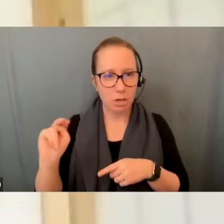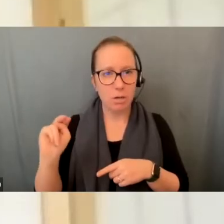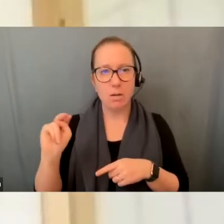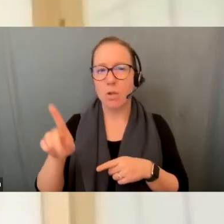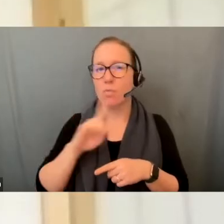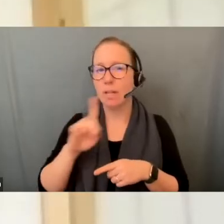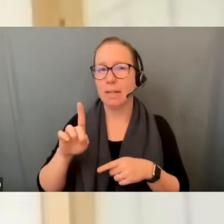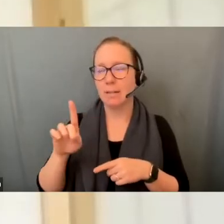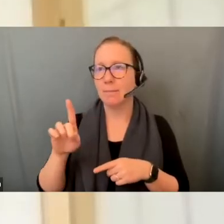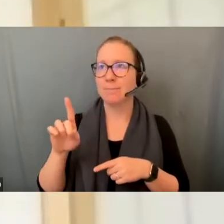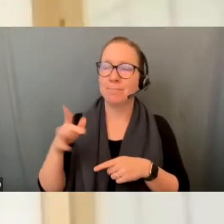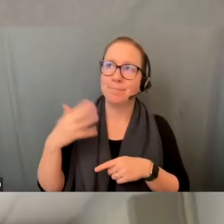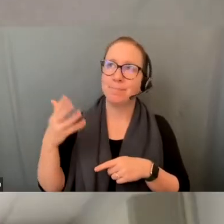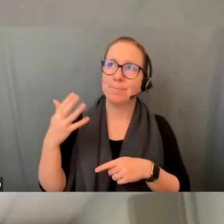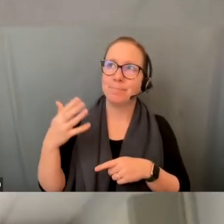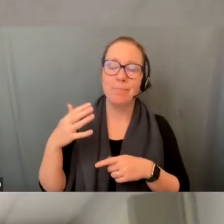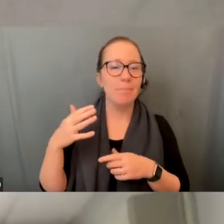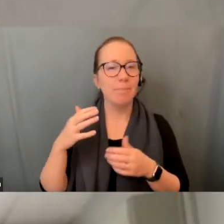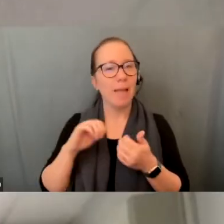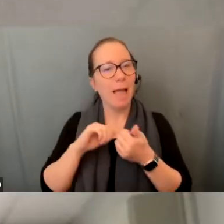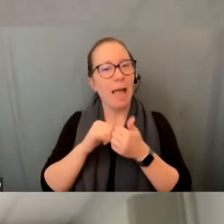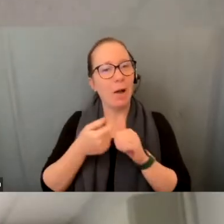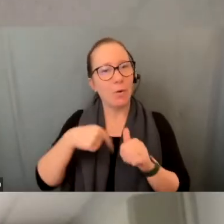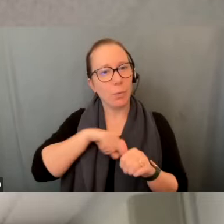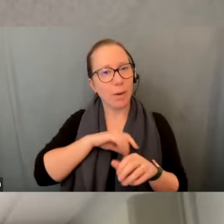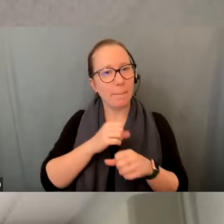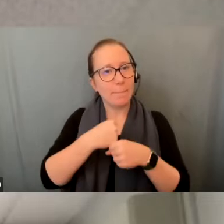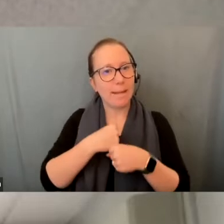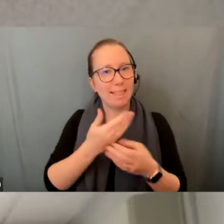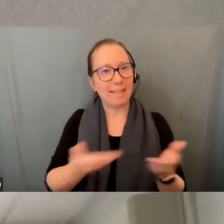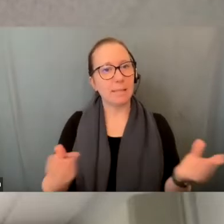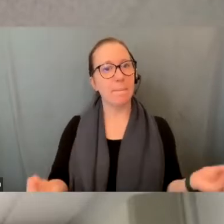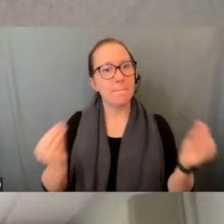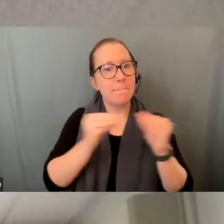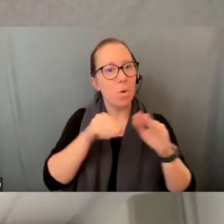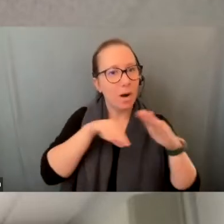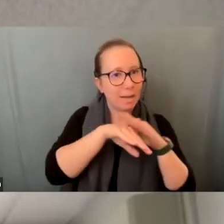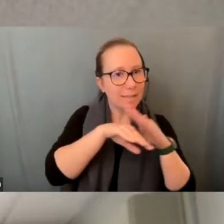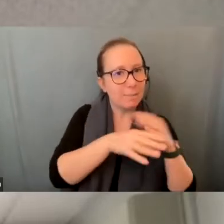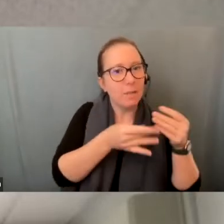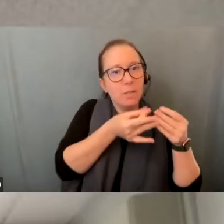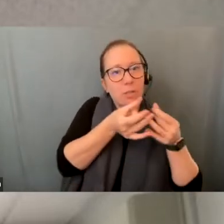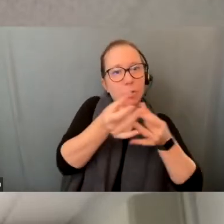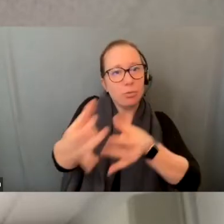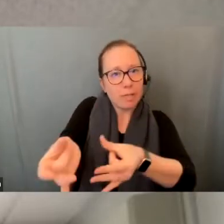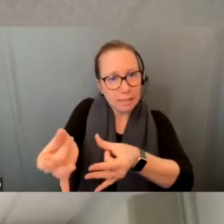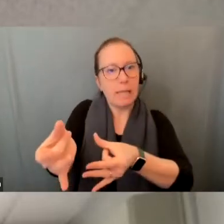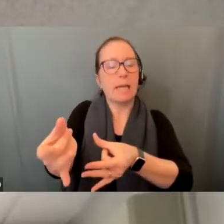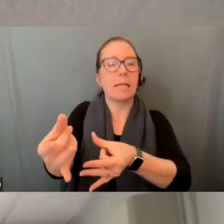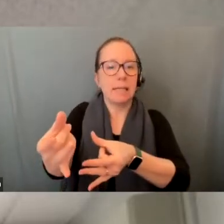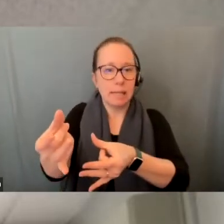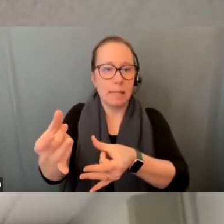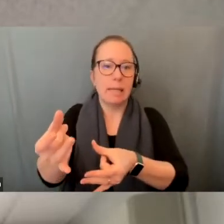we make things increasingly accessible, streamlined, co-located, and